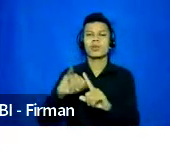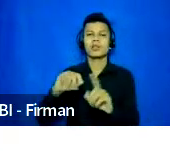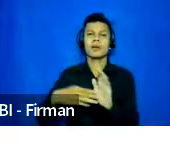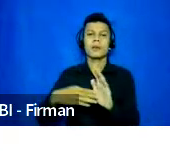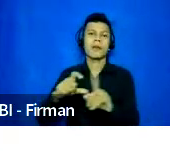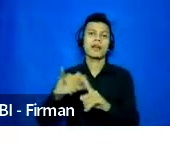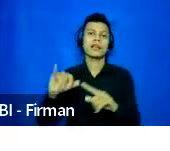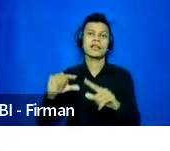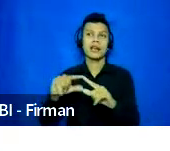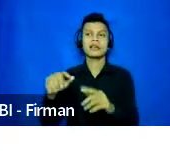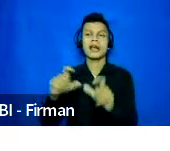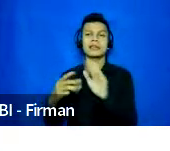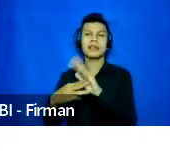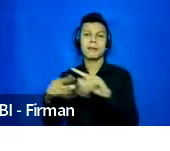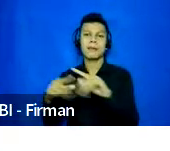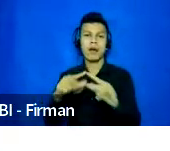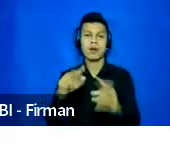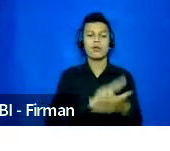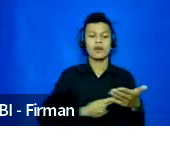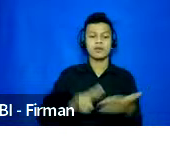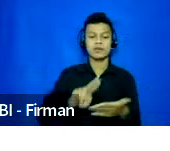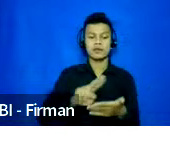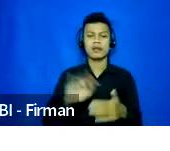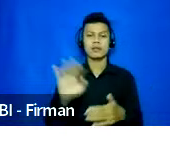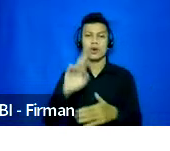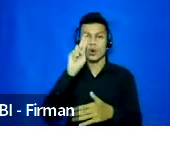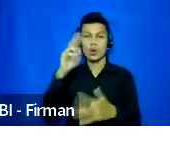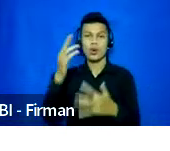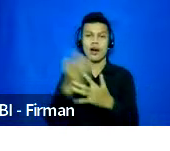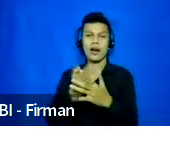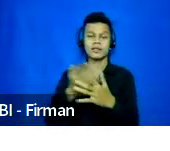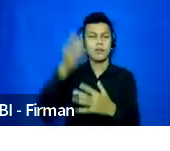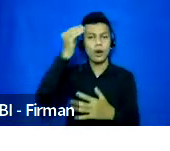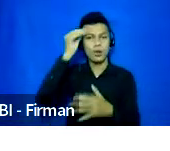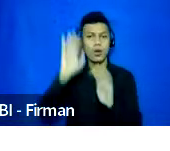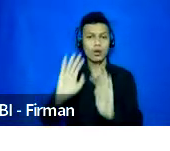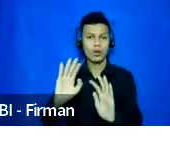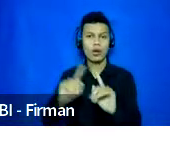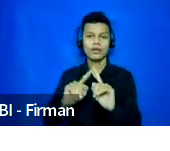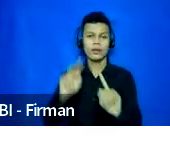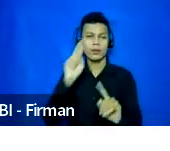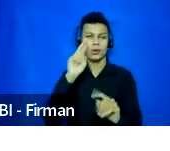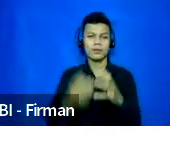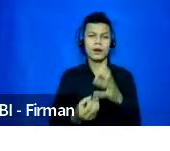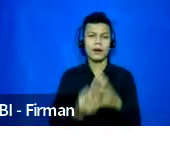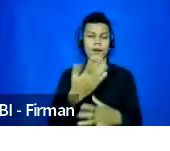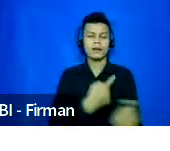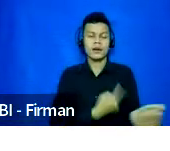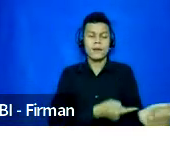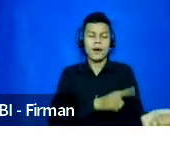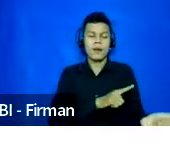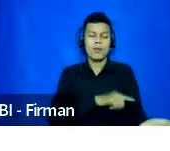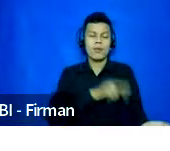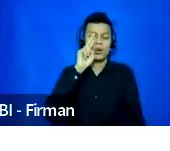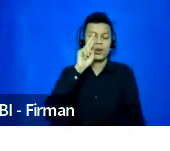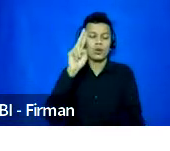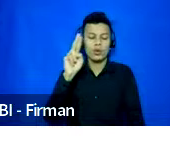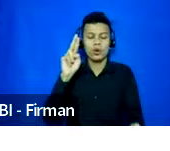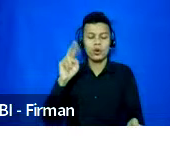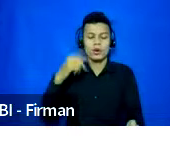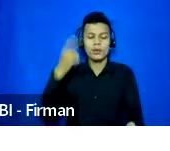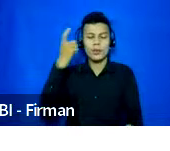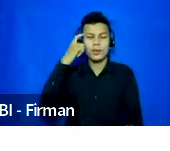to knowledge, but also capacity building on critical thinking of internet users, that